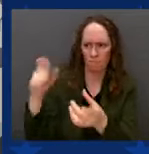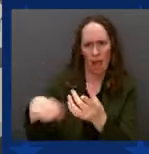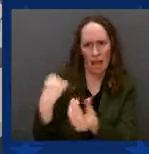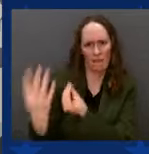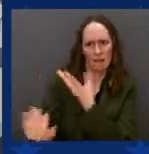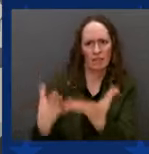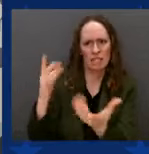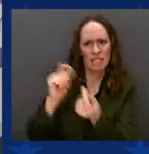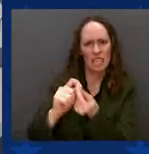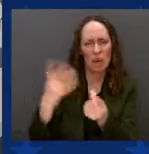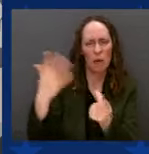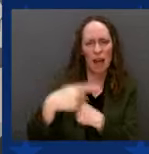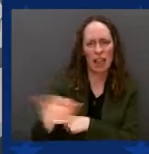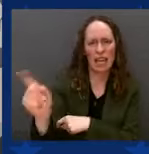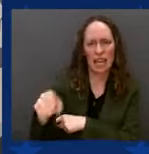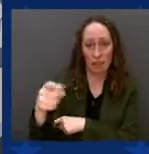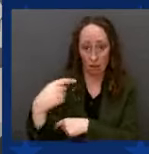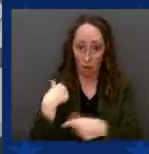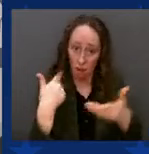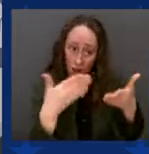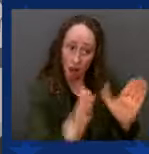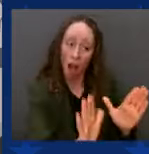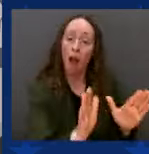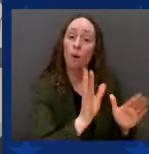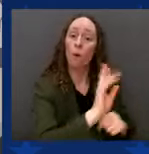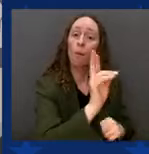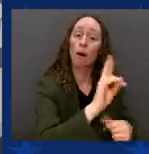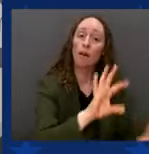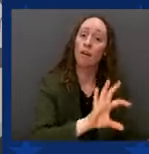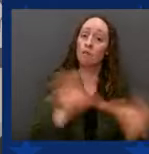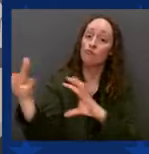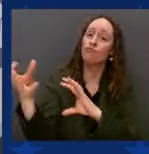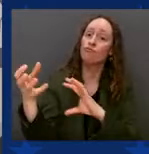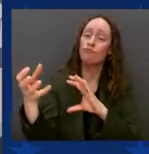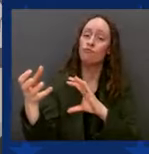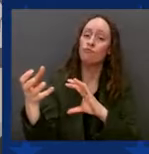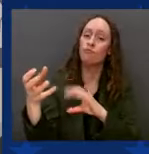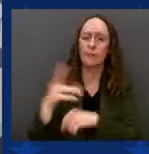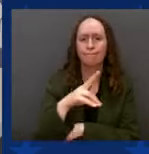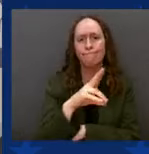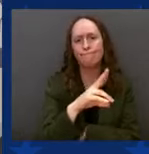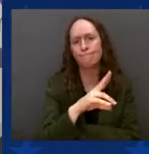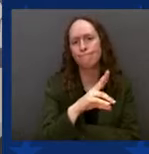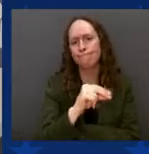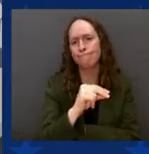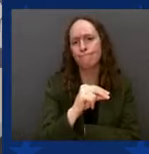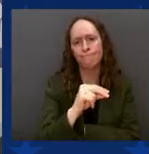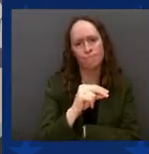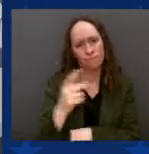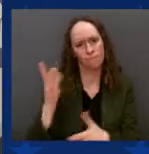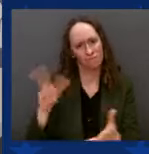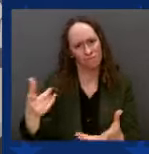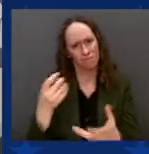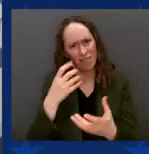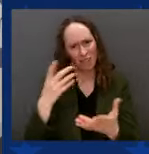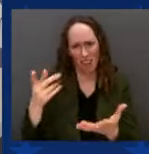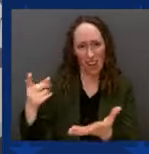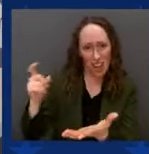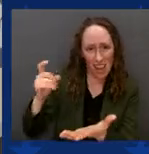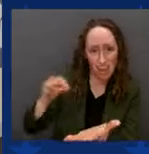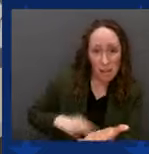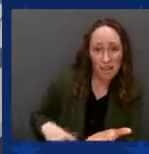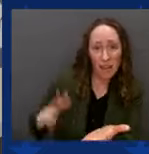to cut the benefits to our servicemen or veterans and their families. So,